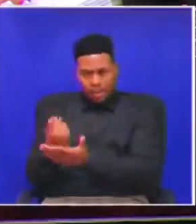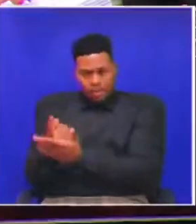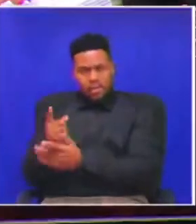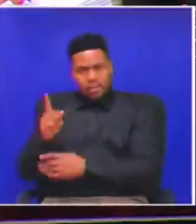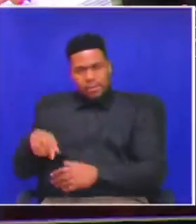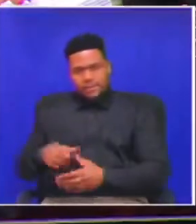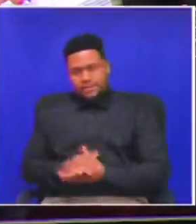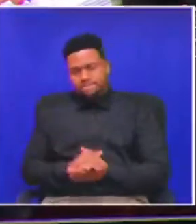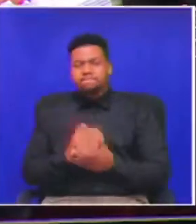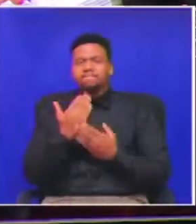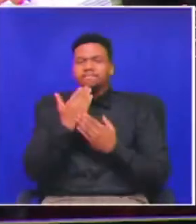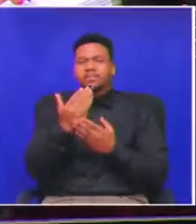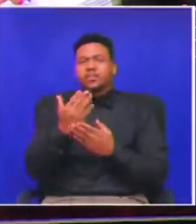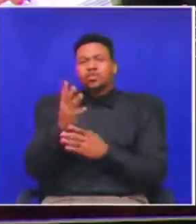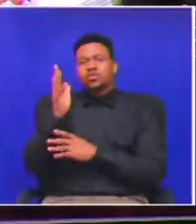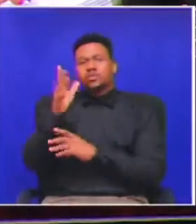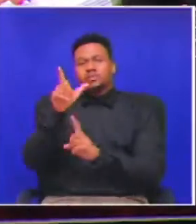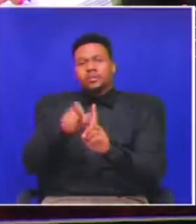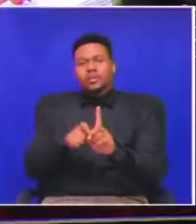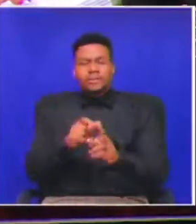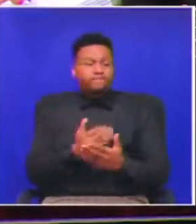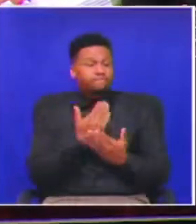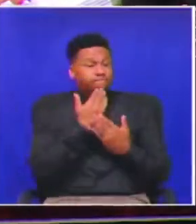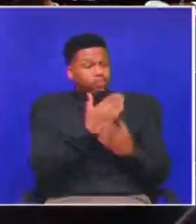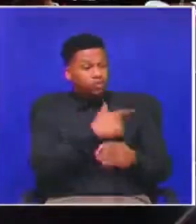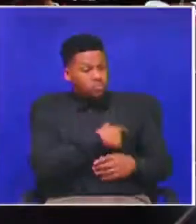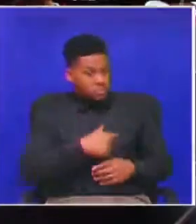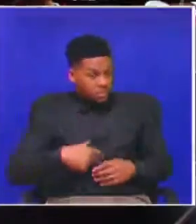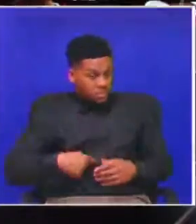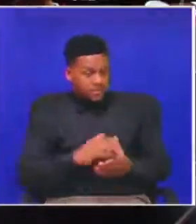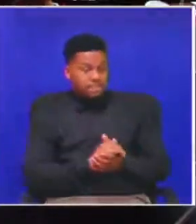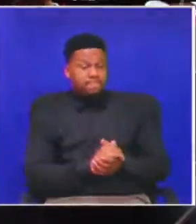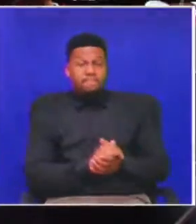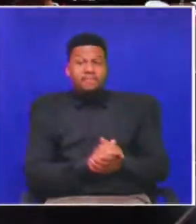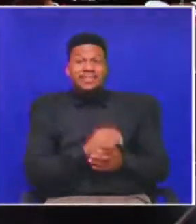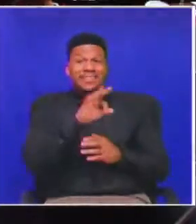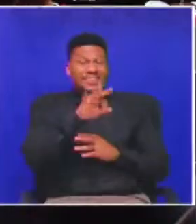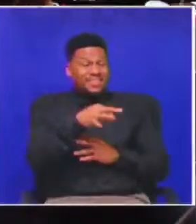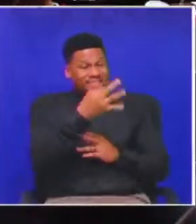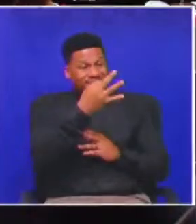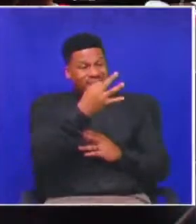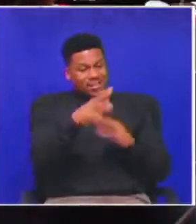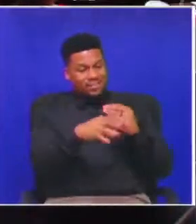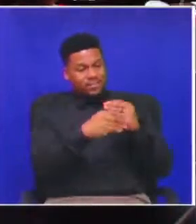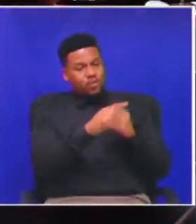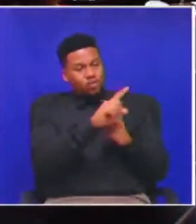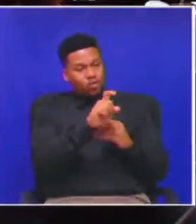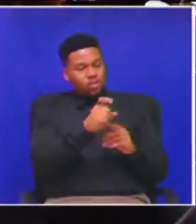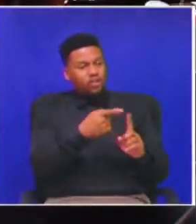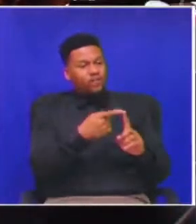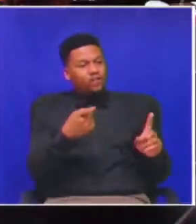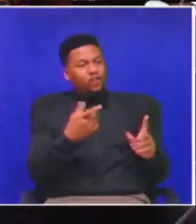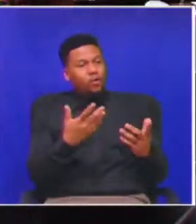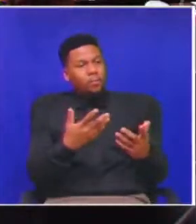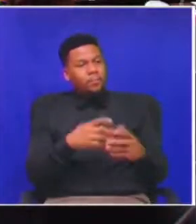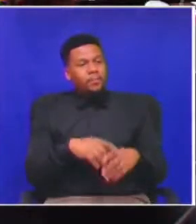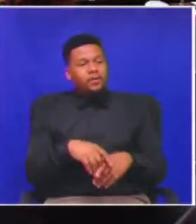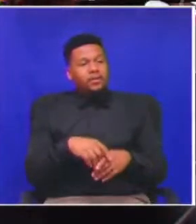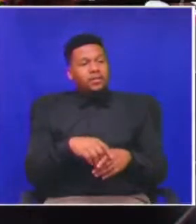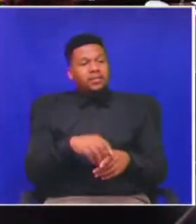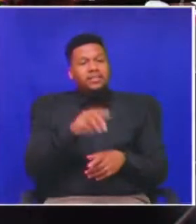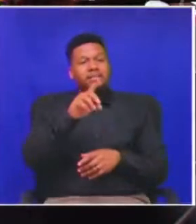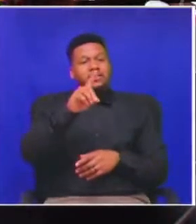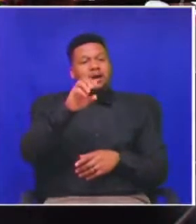Speaker. Thank you, Mr. President. The third supplementary question will come from Honorable W.M.